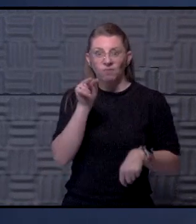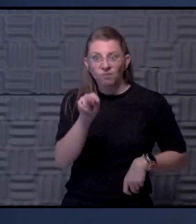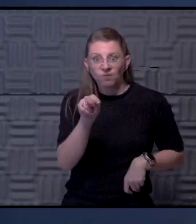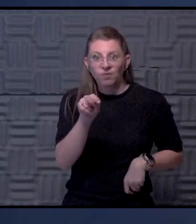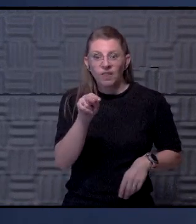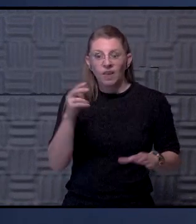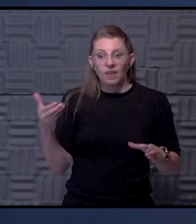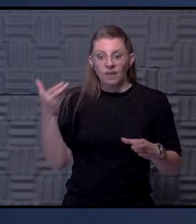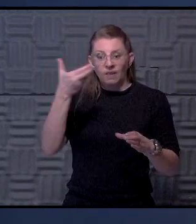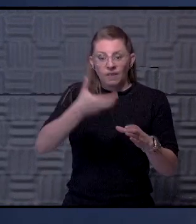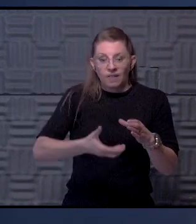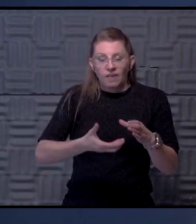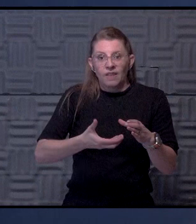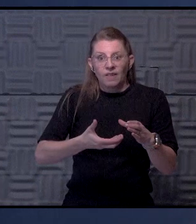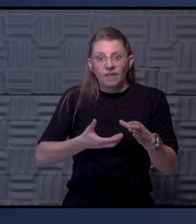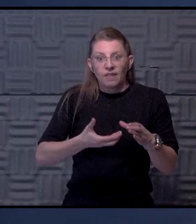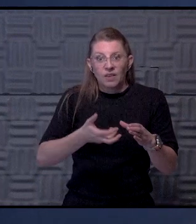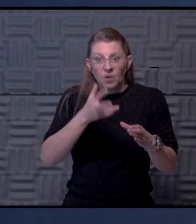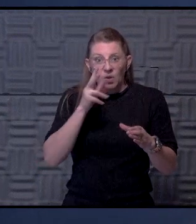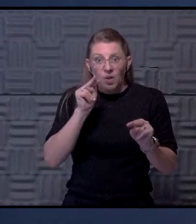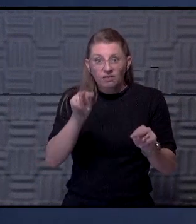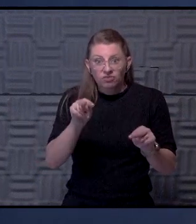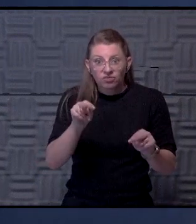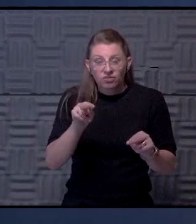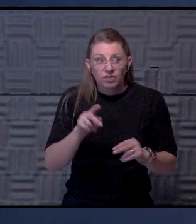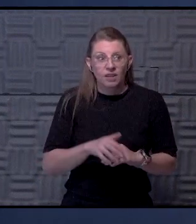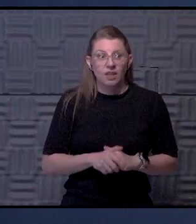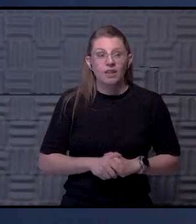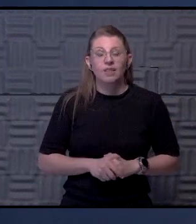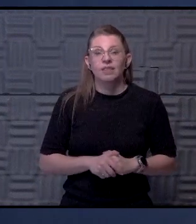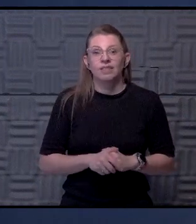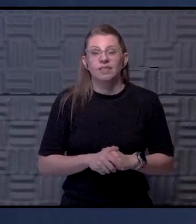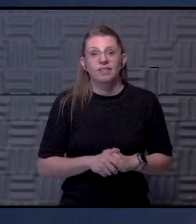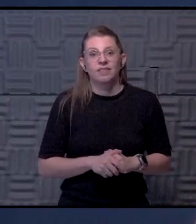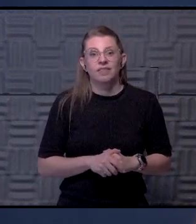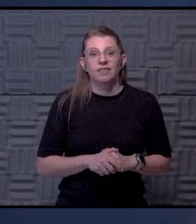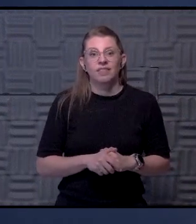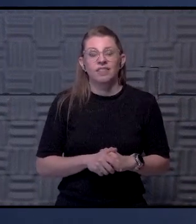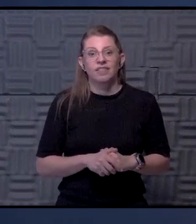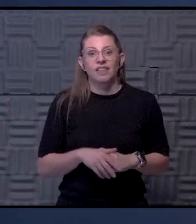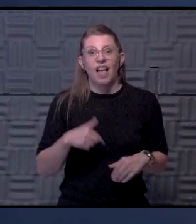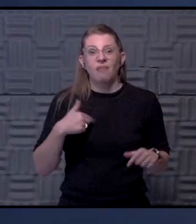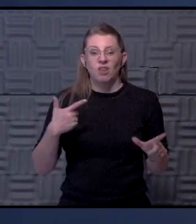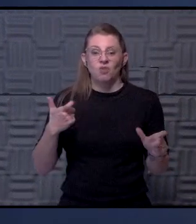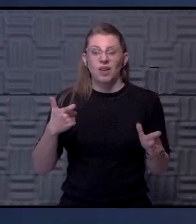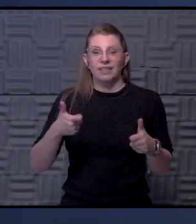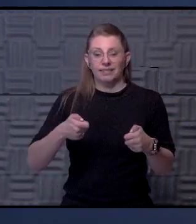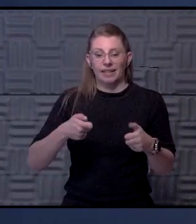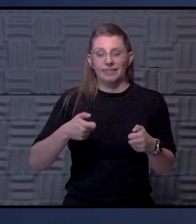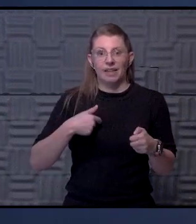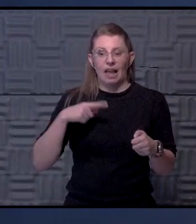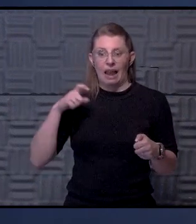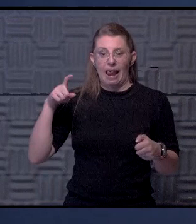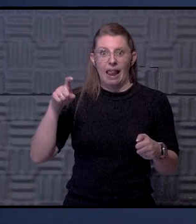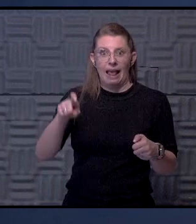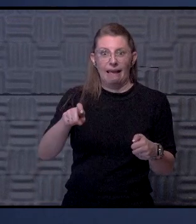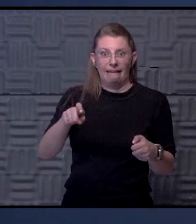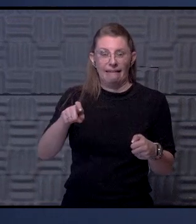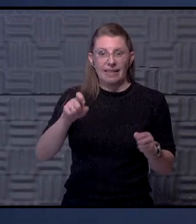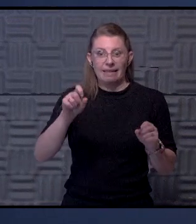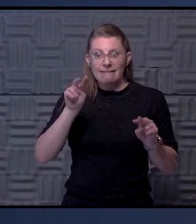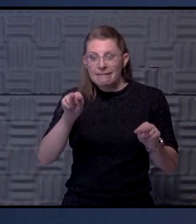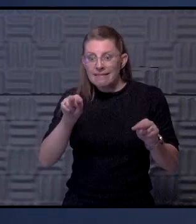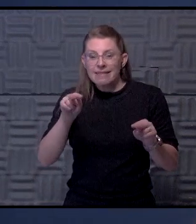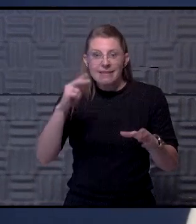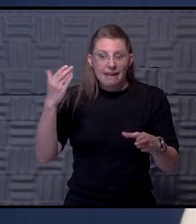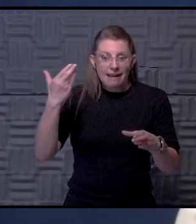the lowering of the gantry and the cyclotron at all? I'm on quick text, so I can run out there and see